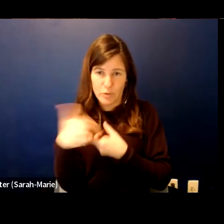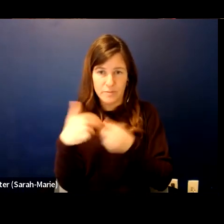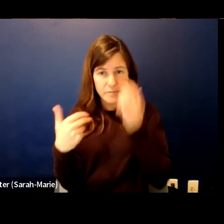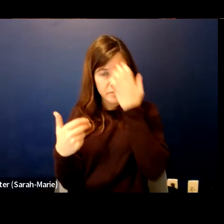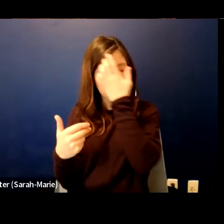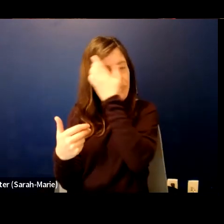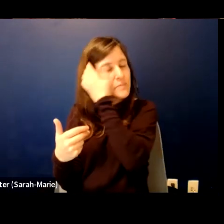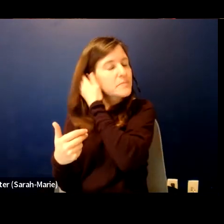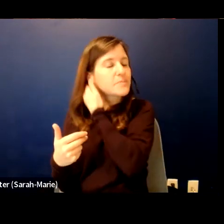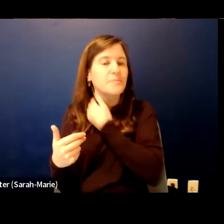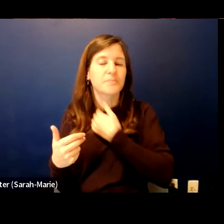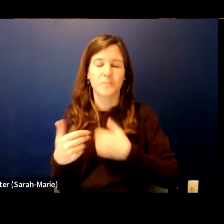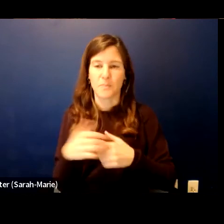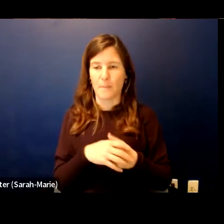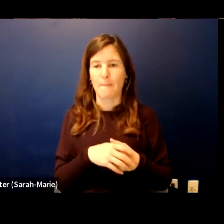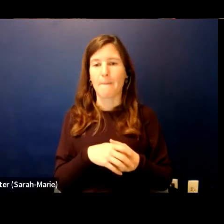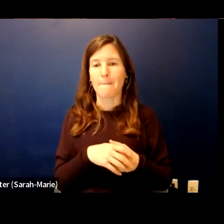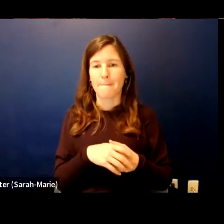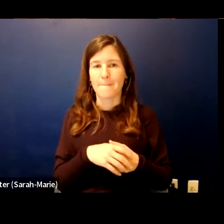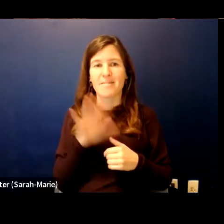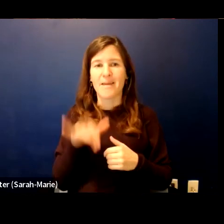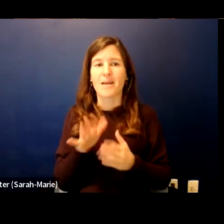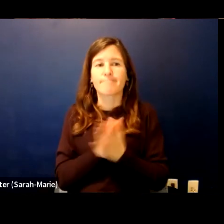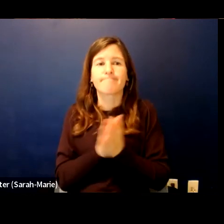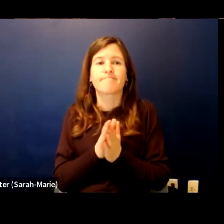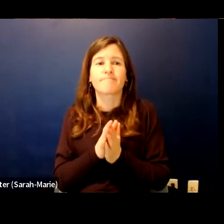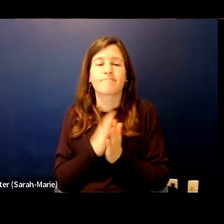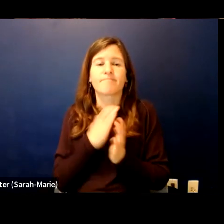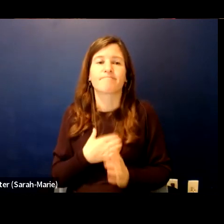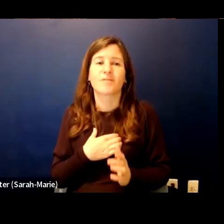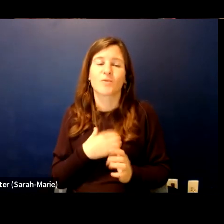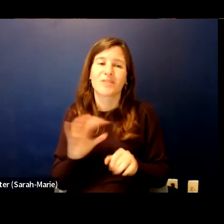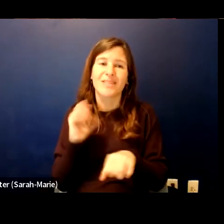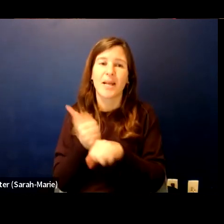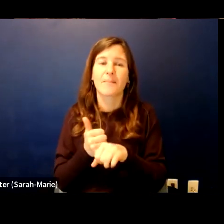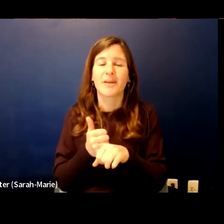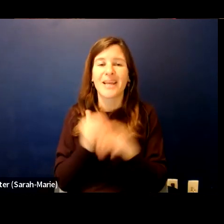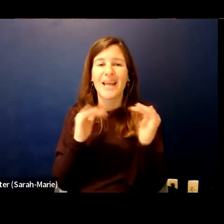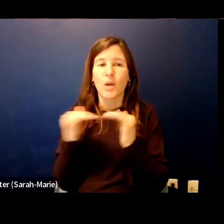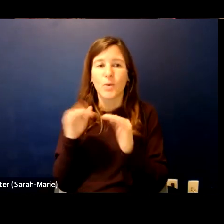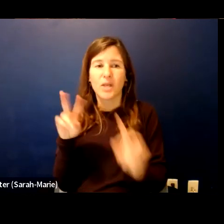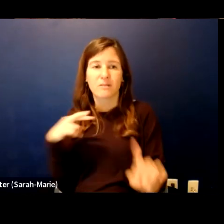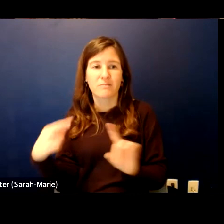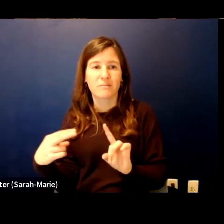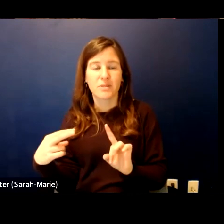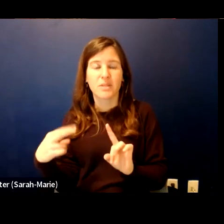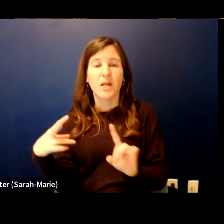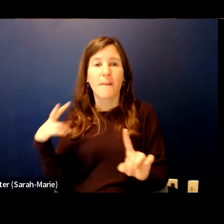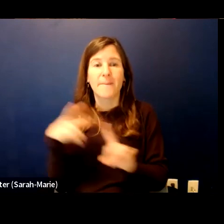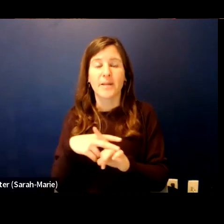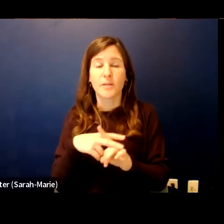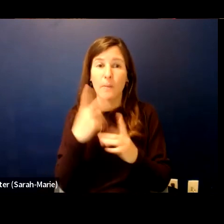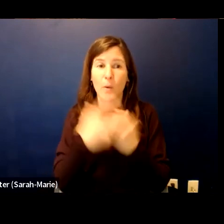But I think that impulse to create an equity lens that applies both to the operations of our granting